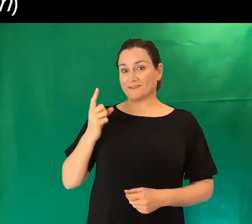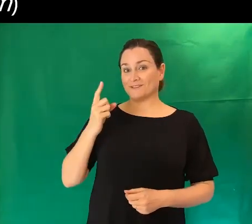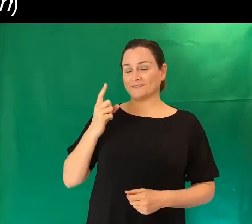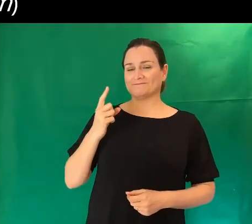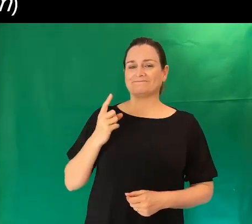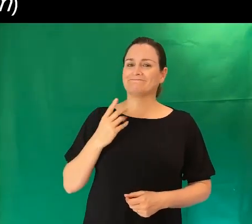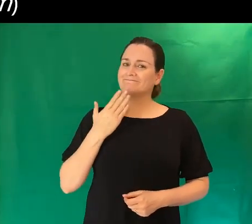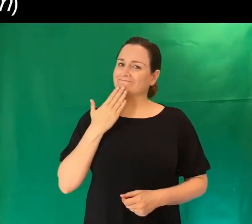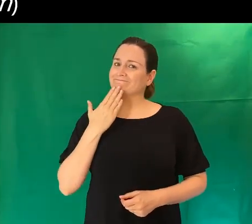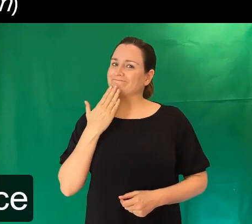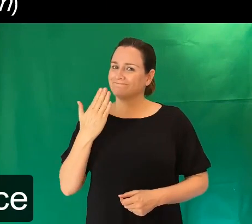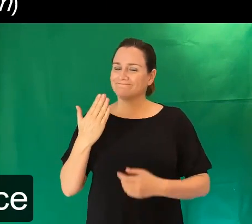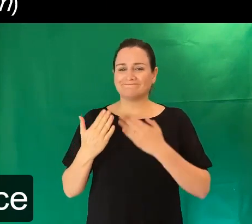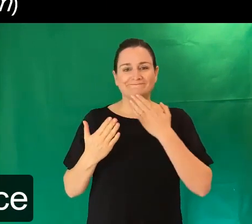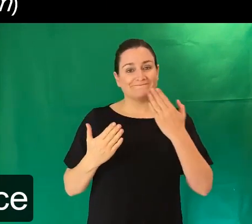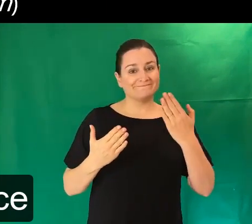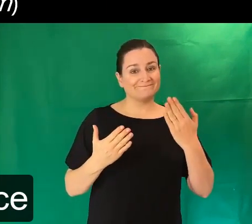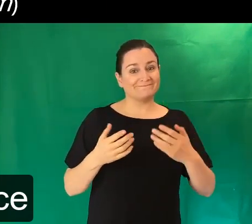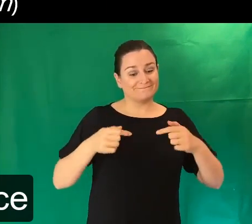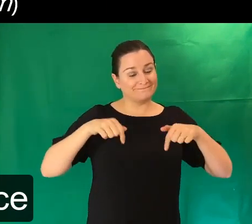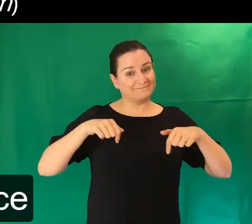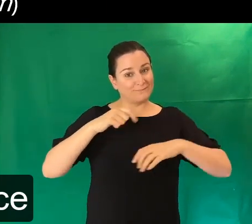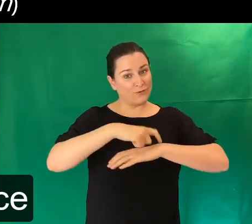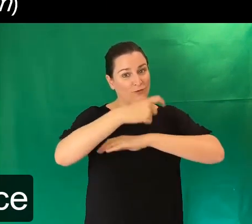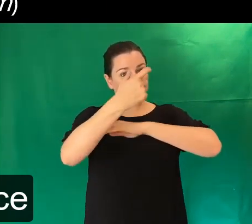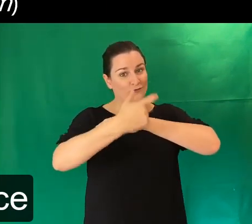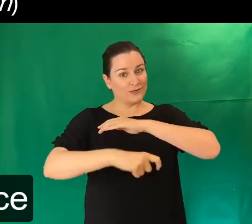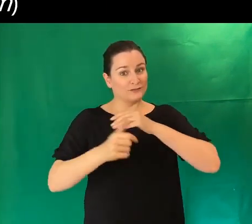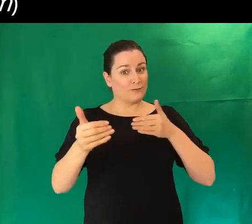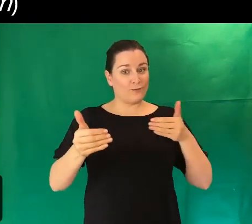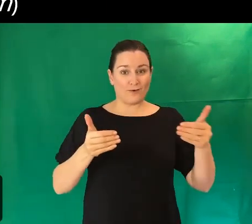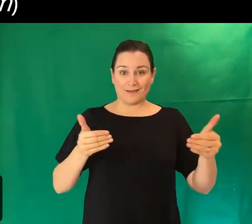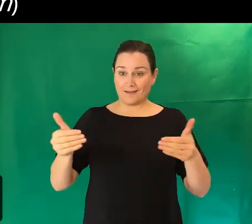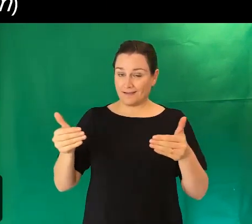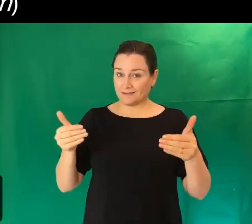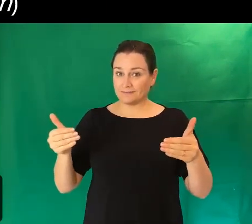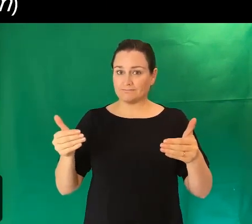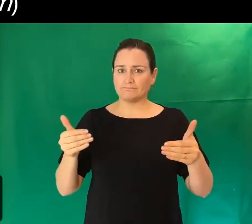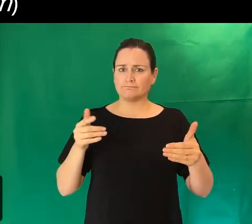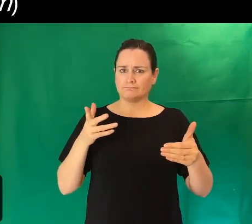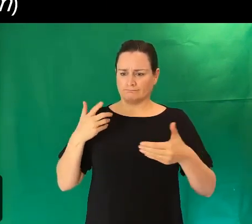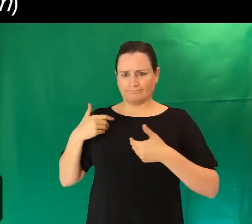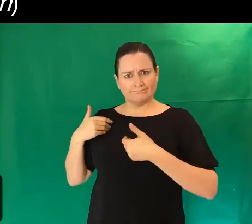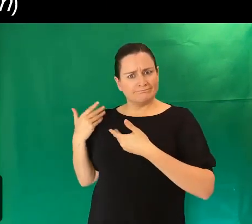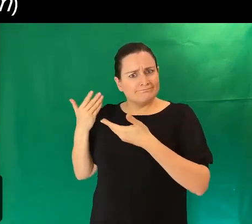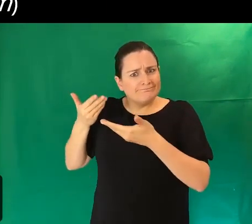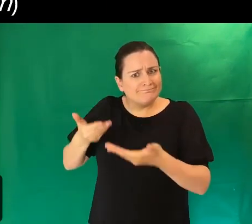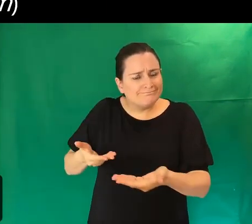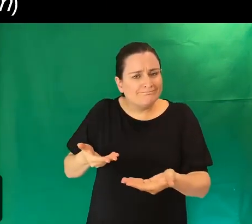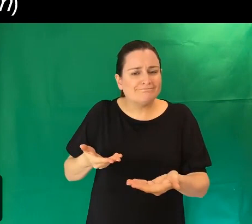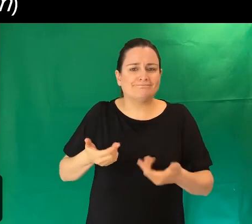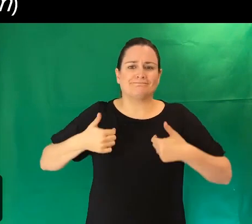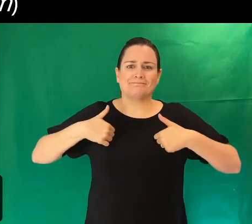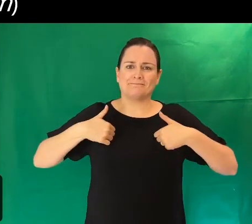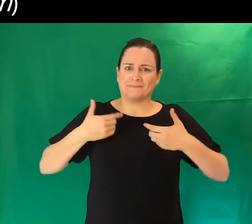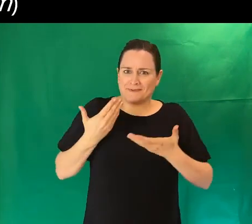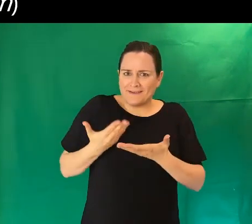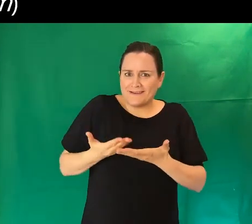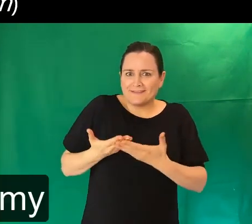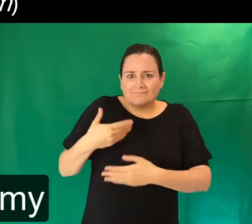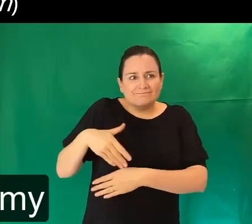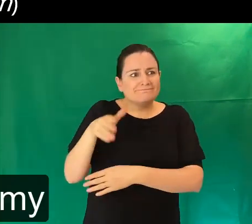First of all, I'd very much like to thank the organizers of the conference for inviting me to give this